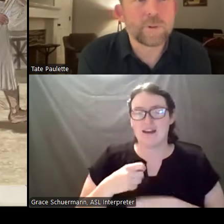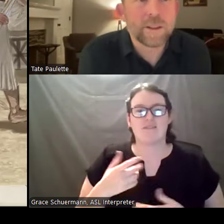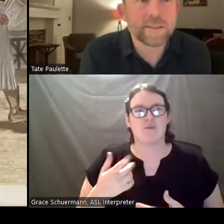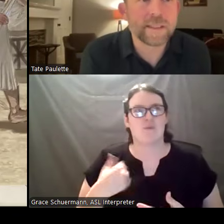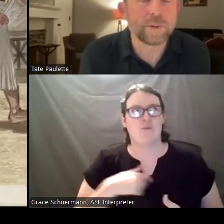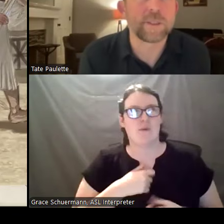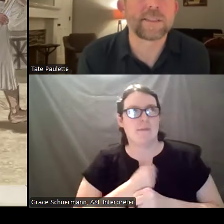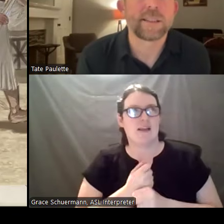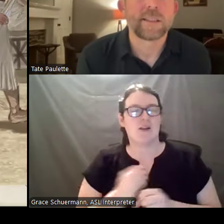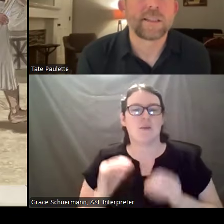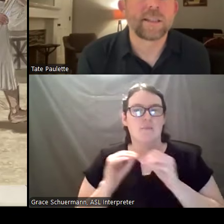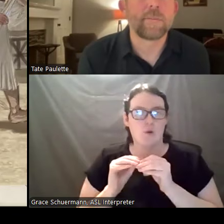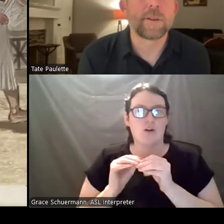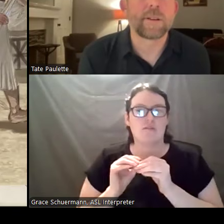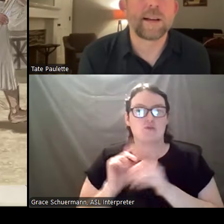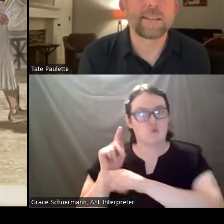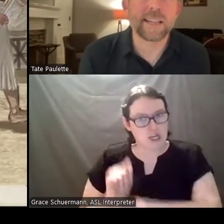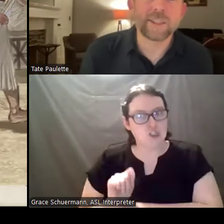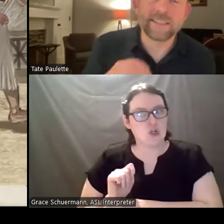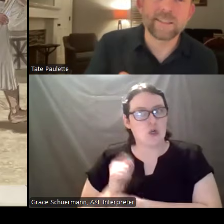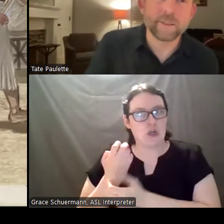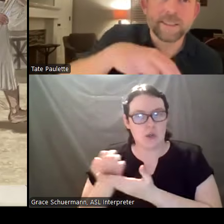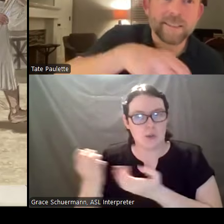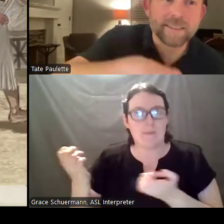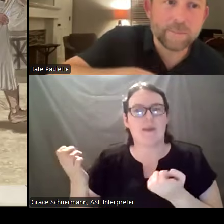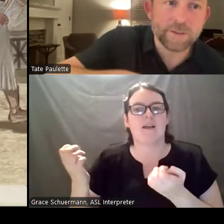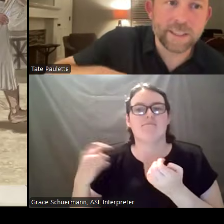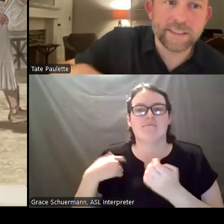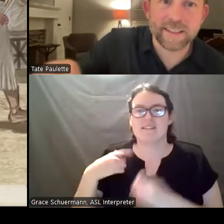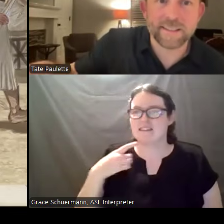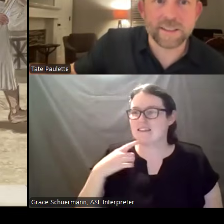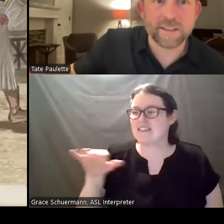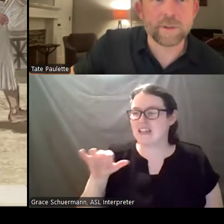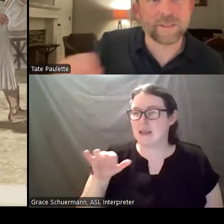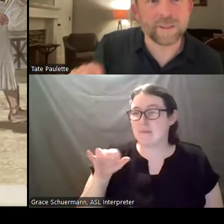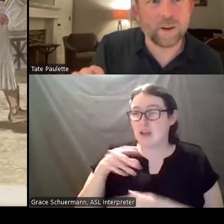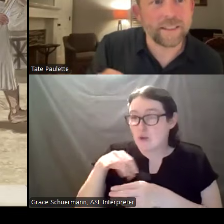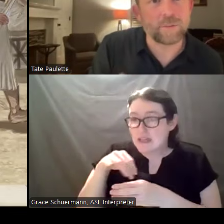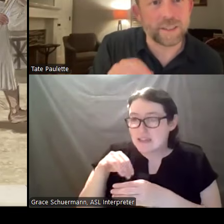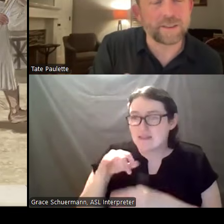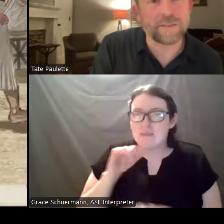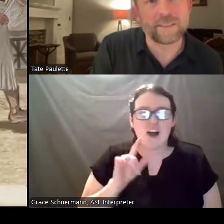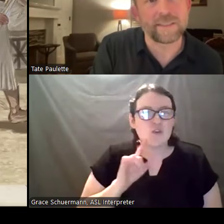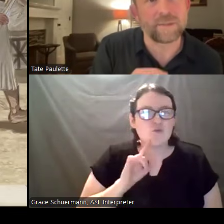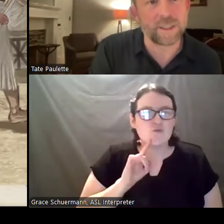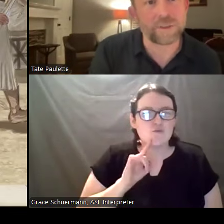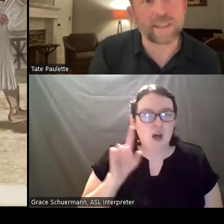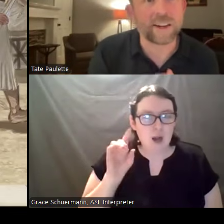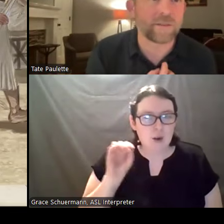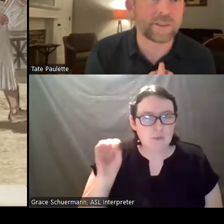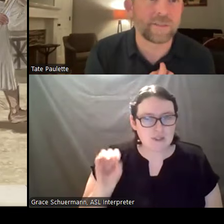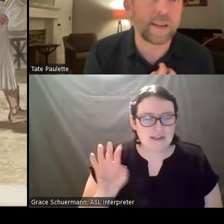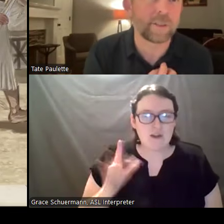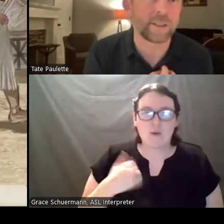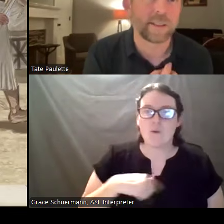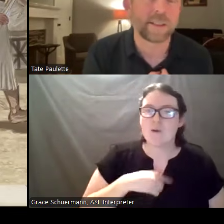on the more authentic equipment, I said it was basically the same ingredients as the other, but it wasn't quite. The one other difference is that we used our